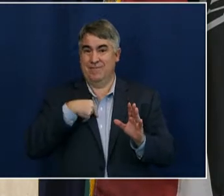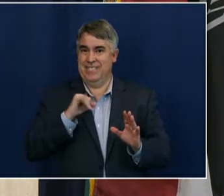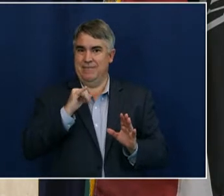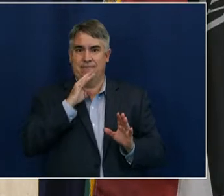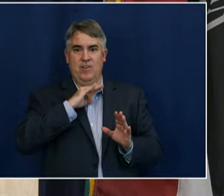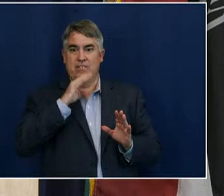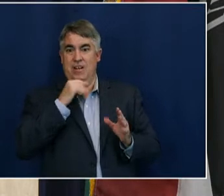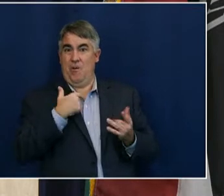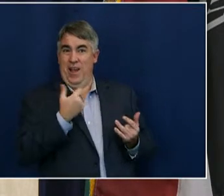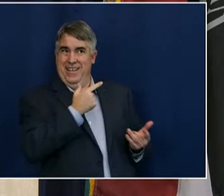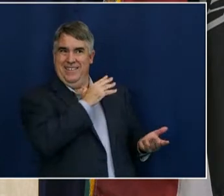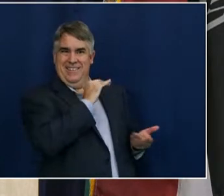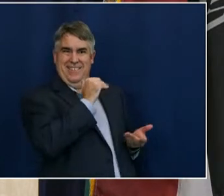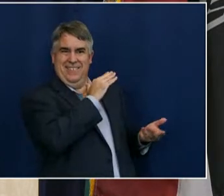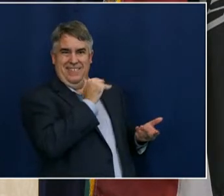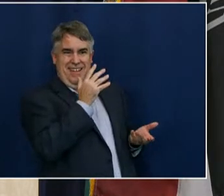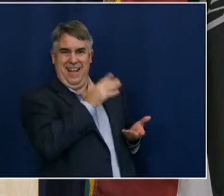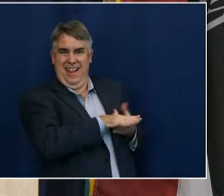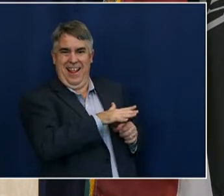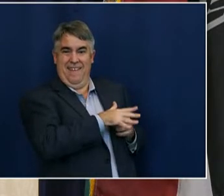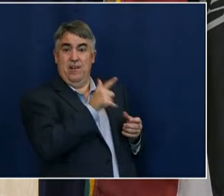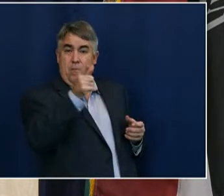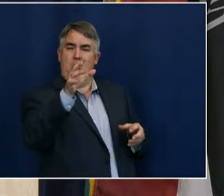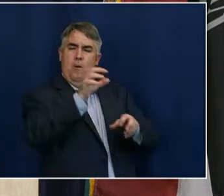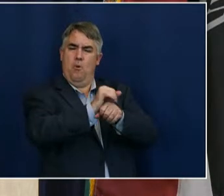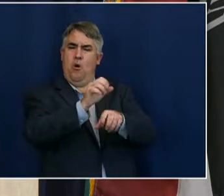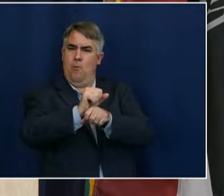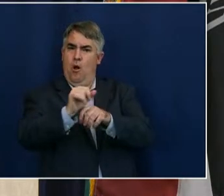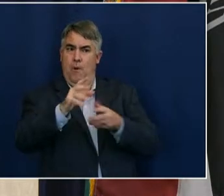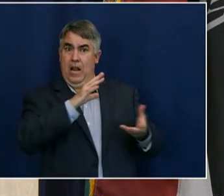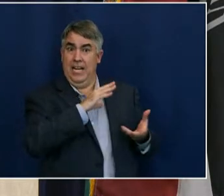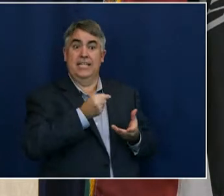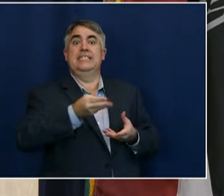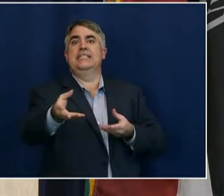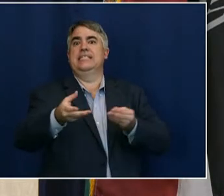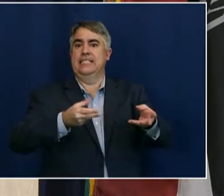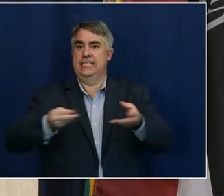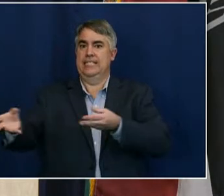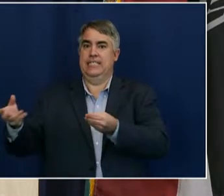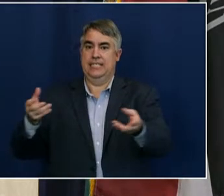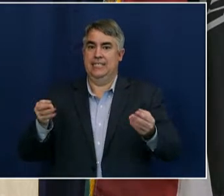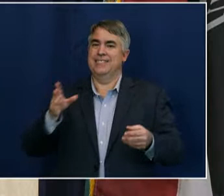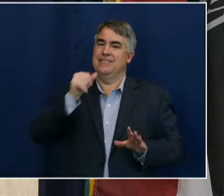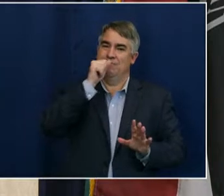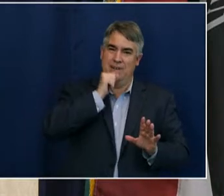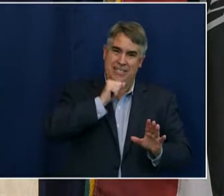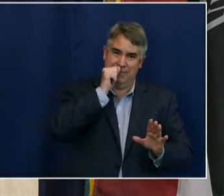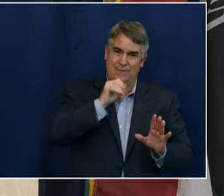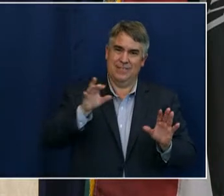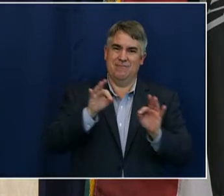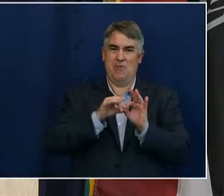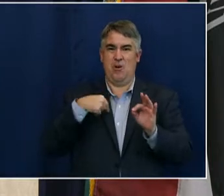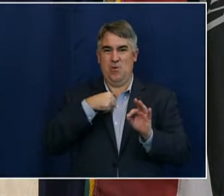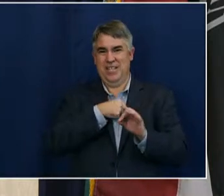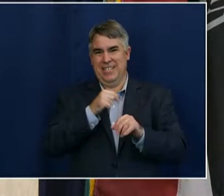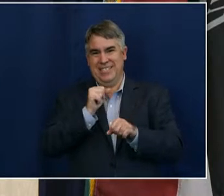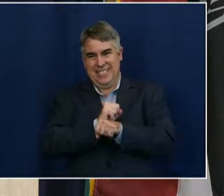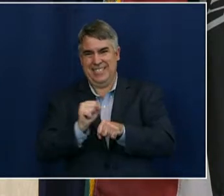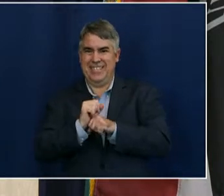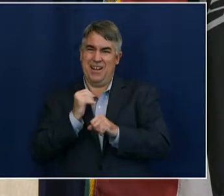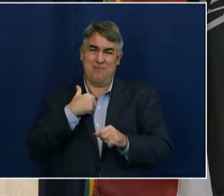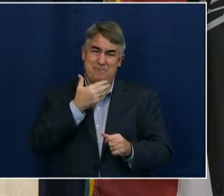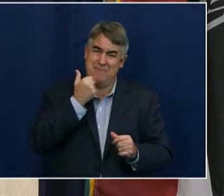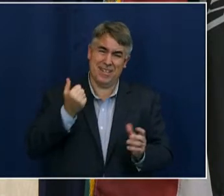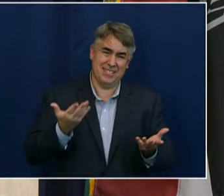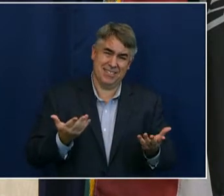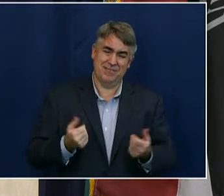up more appointments. So we ask people to hang in there, be patient. We are doing the very best we can to, build out a system, and as we get